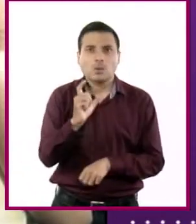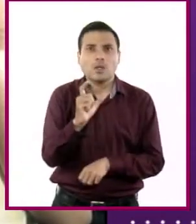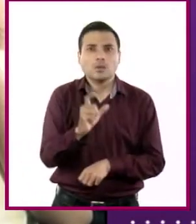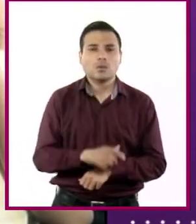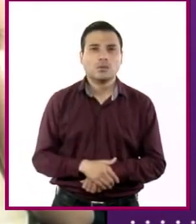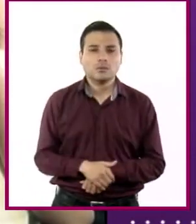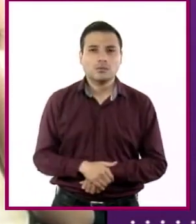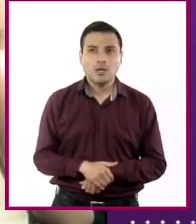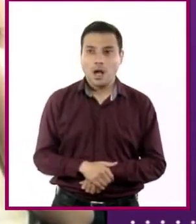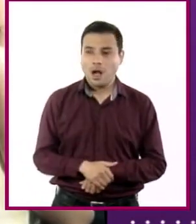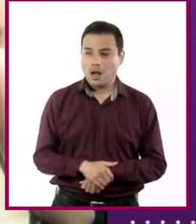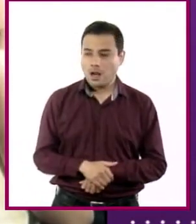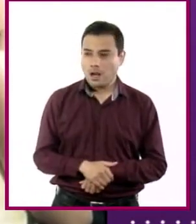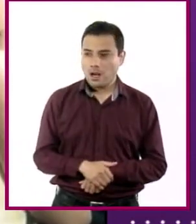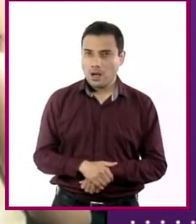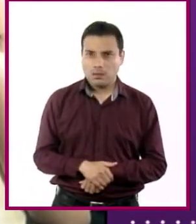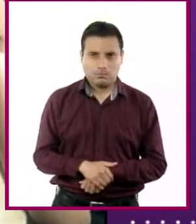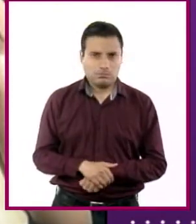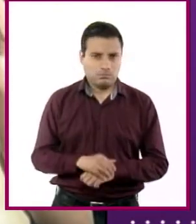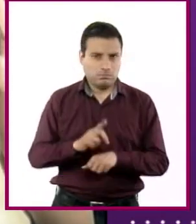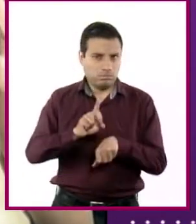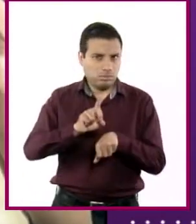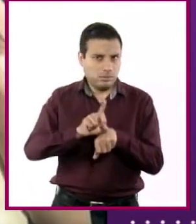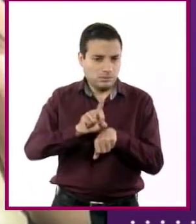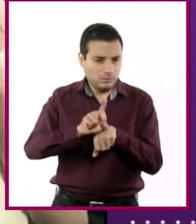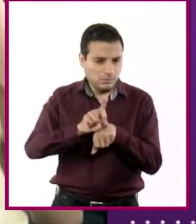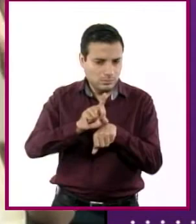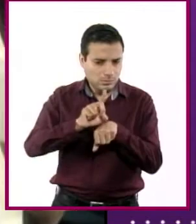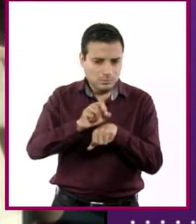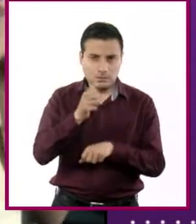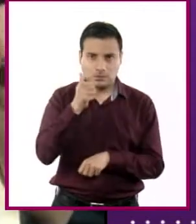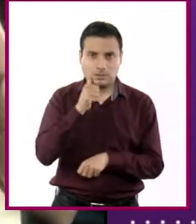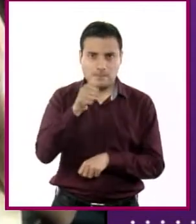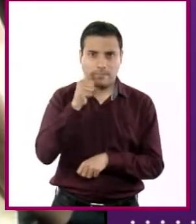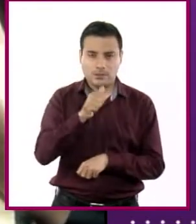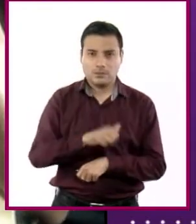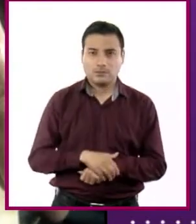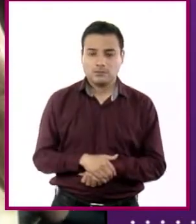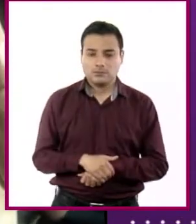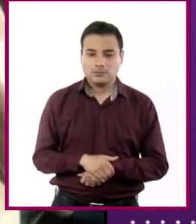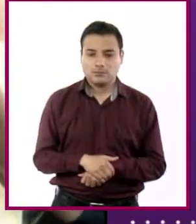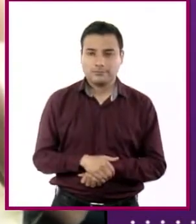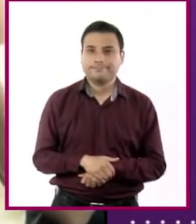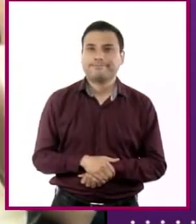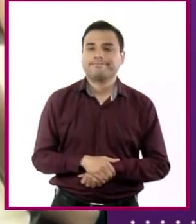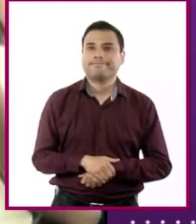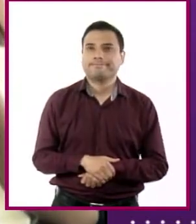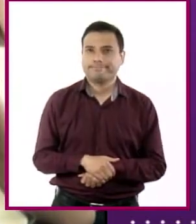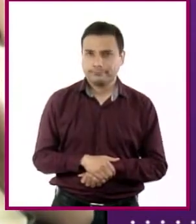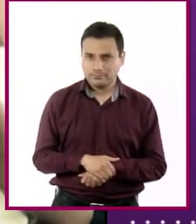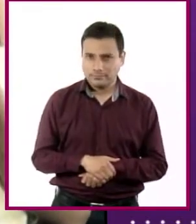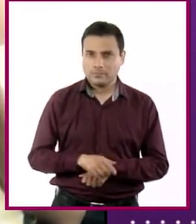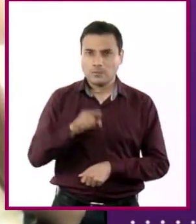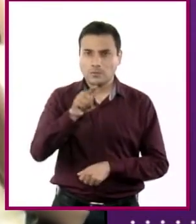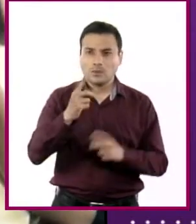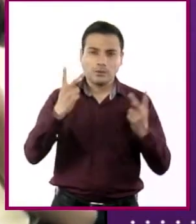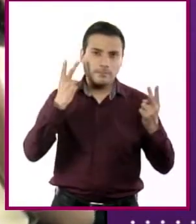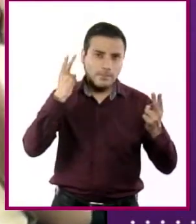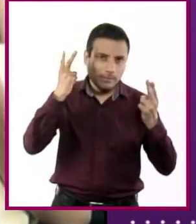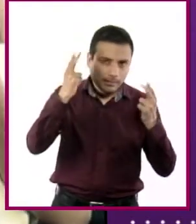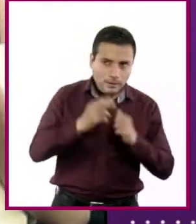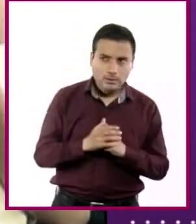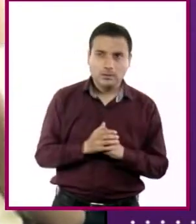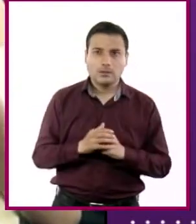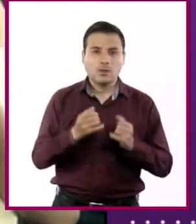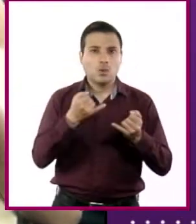Work? Well, every day, of course. The beauty parlor? The baseball game?